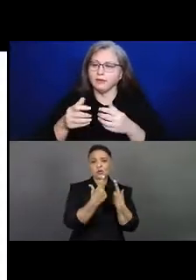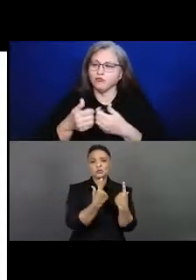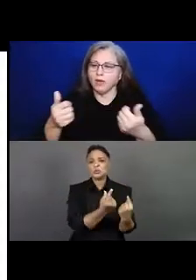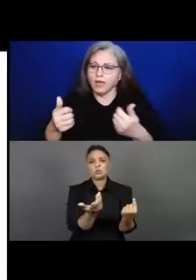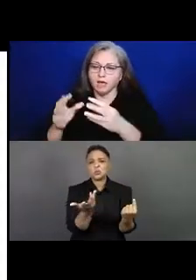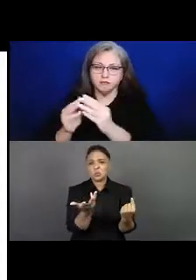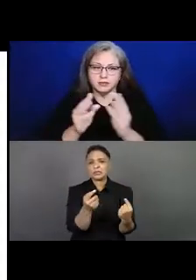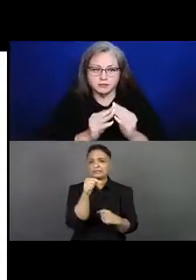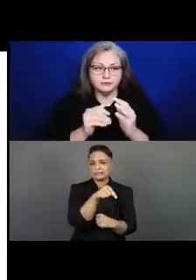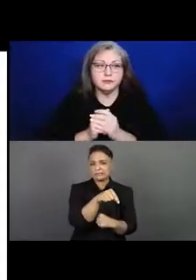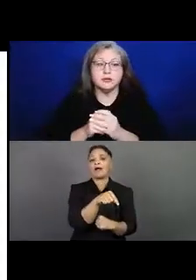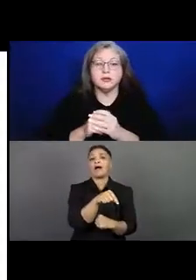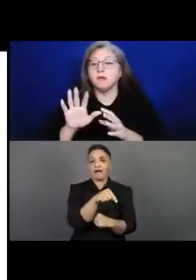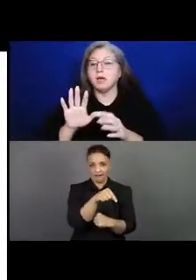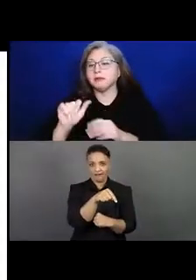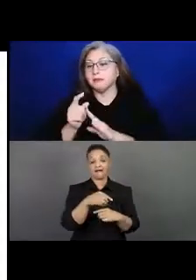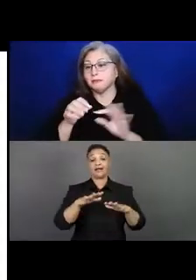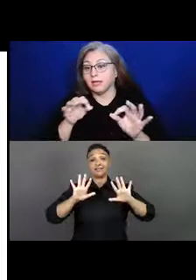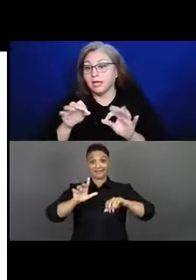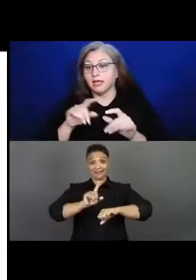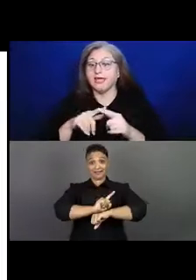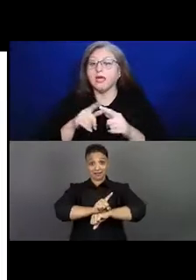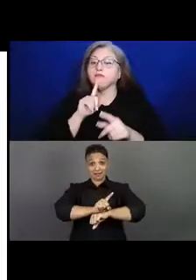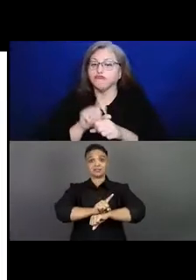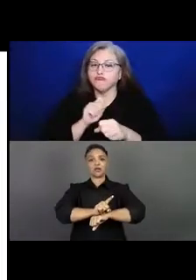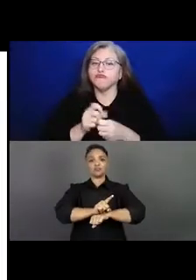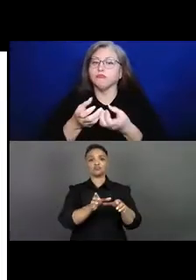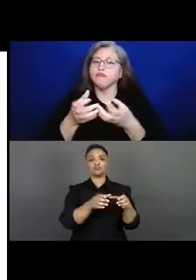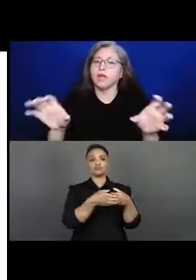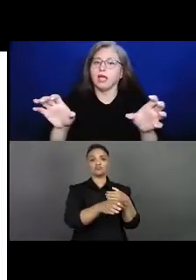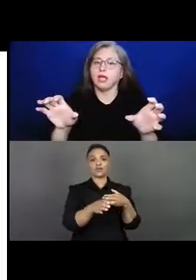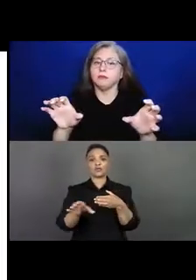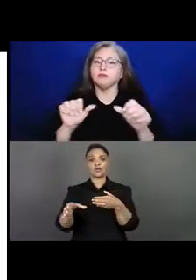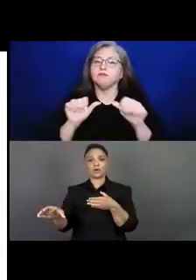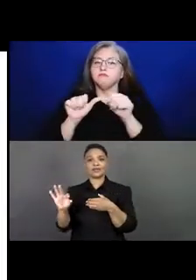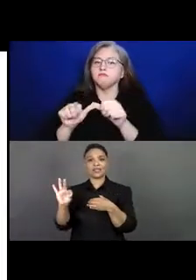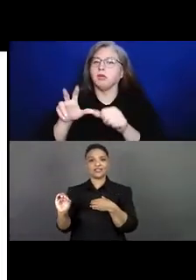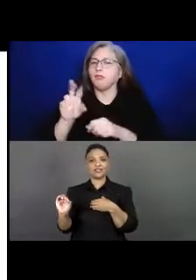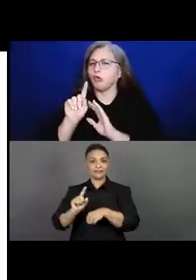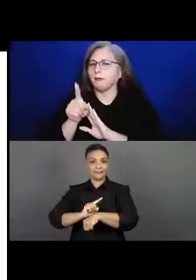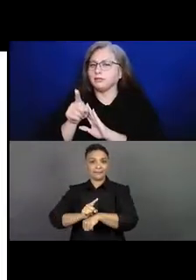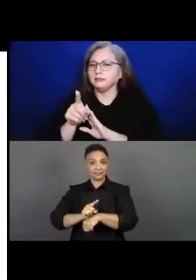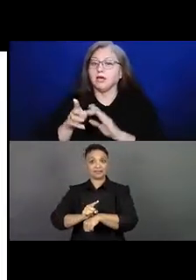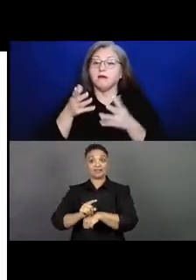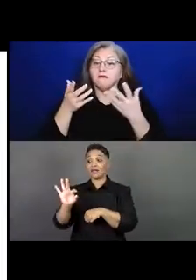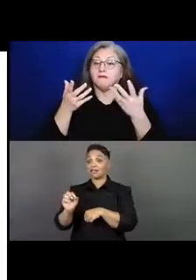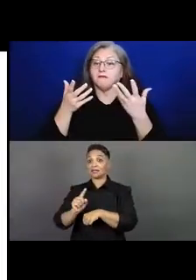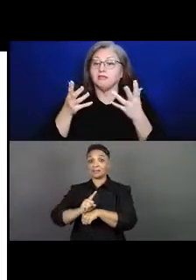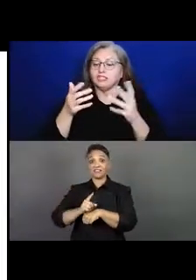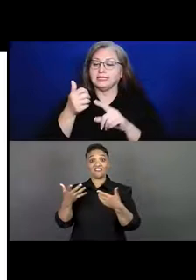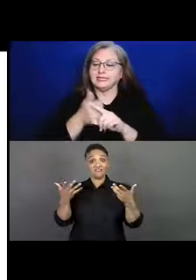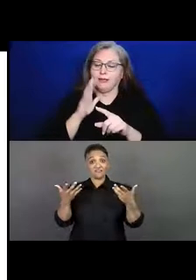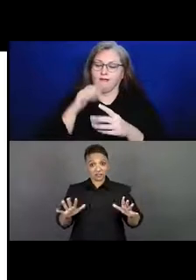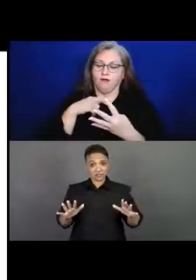then for 10 minutes, and then the breakout session will take 30 minutes. After 30 minutes each group, we have four